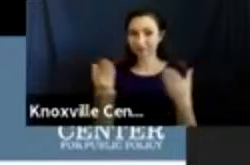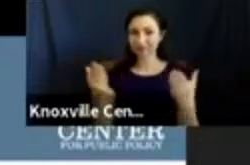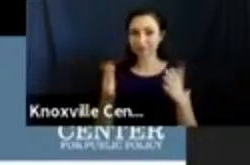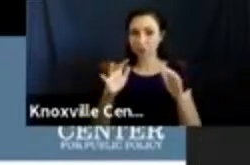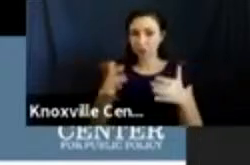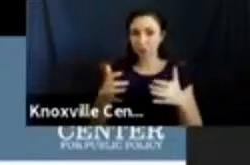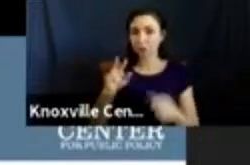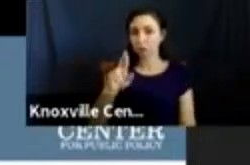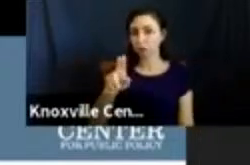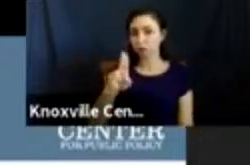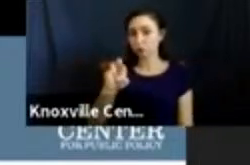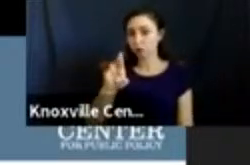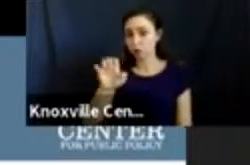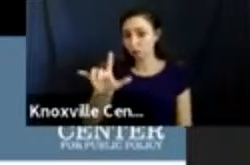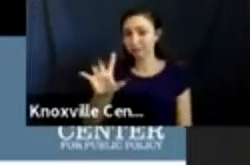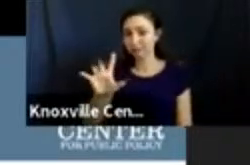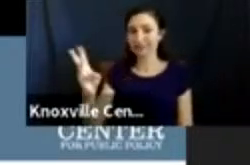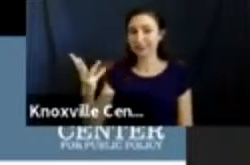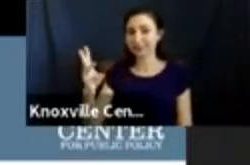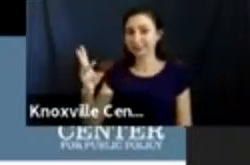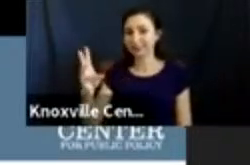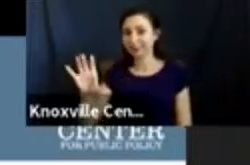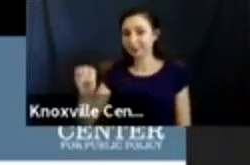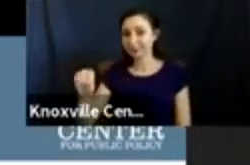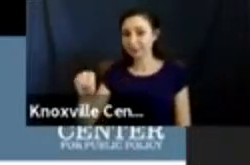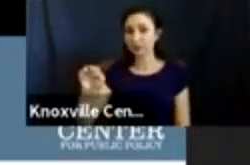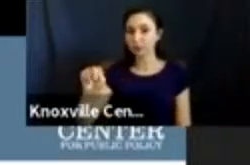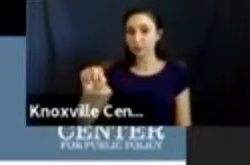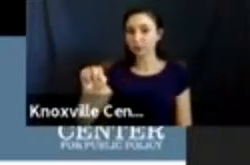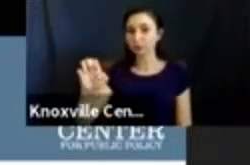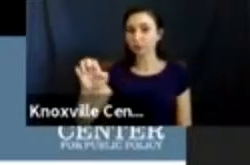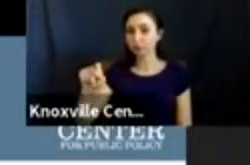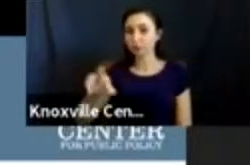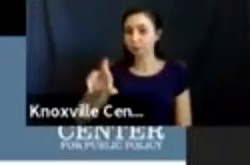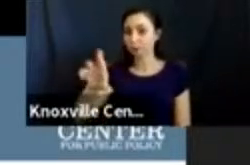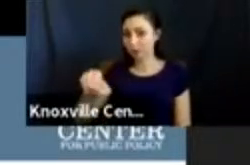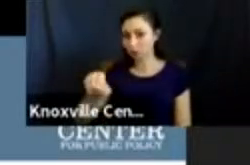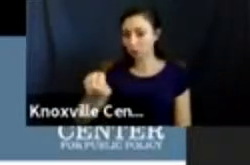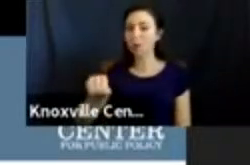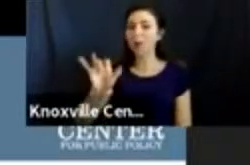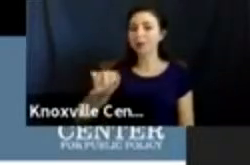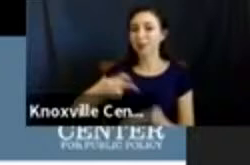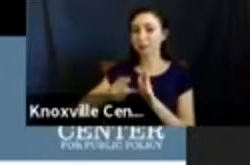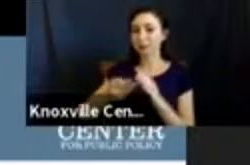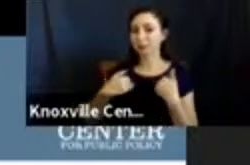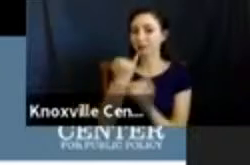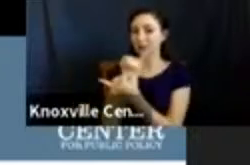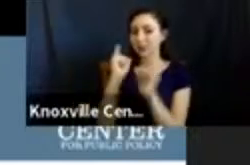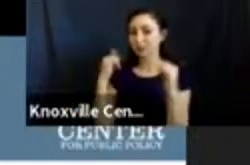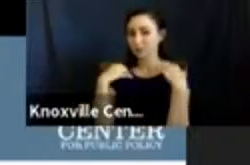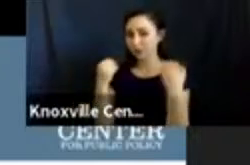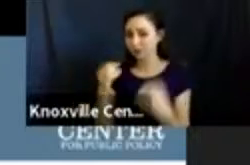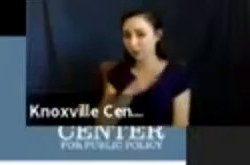rural, and a 6 county metro grouping. The 6 counties are those that have independent health boards.